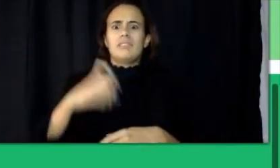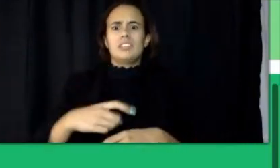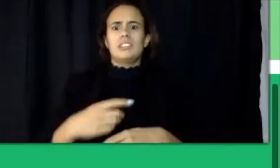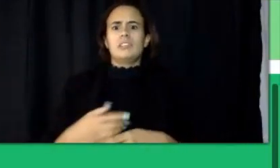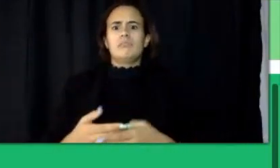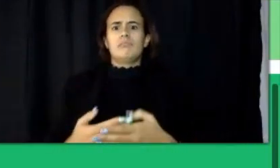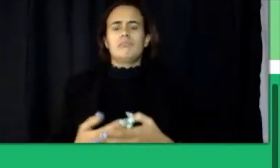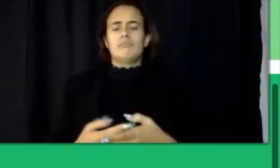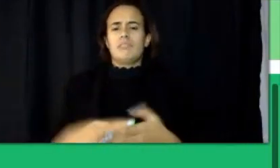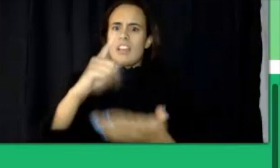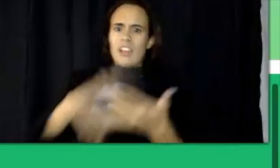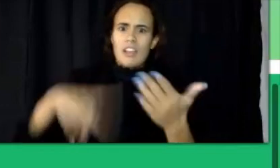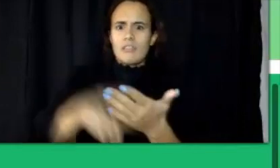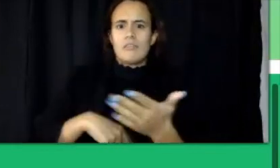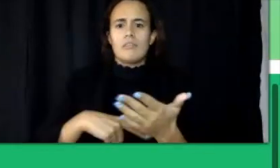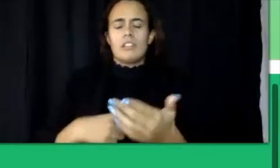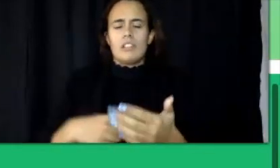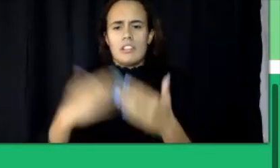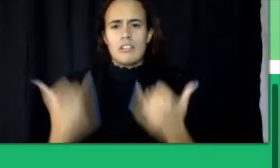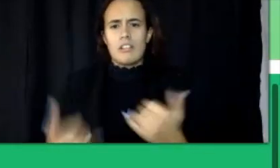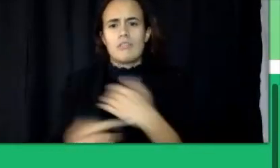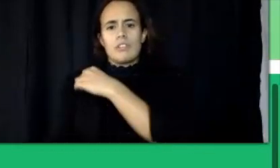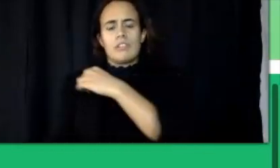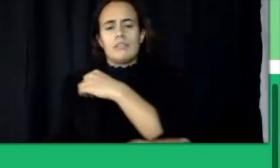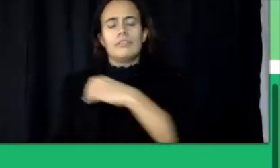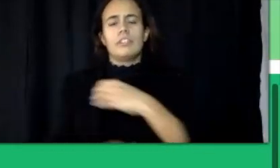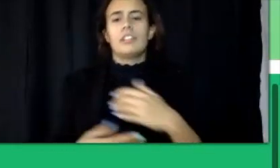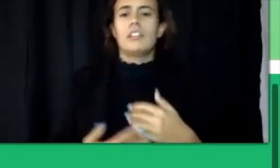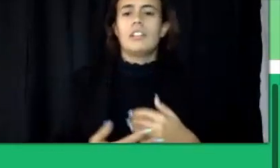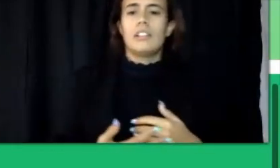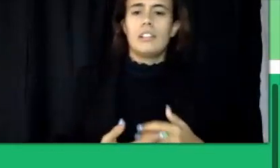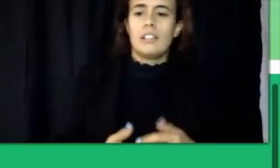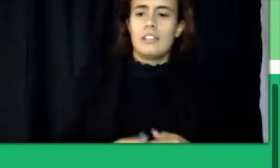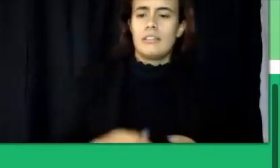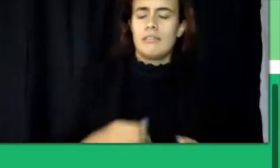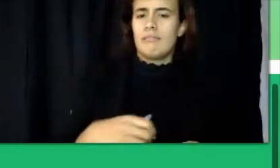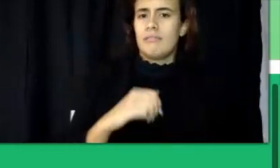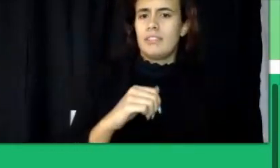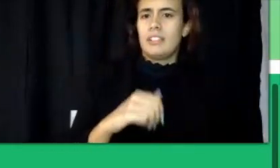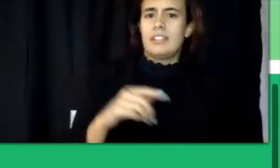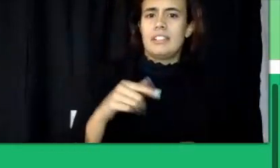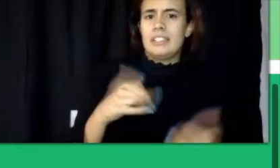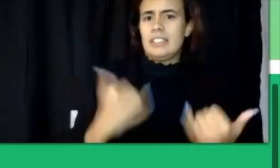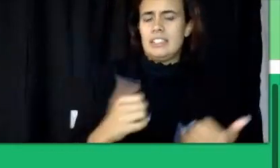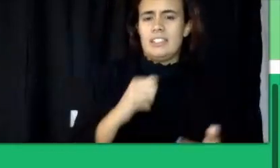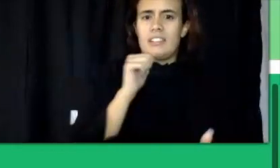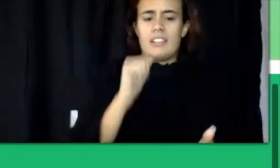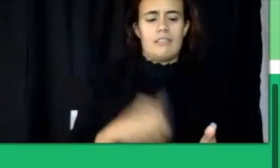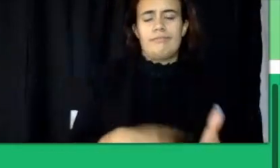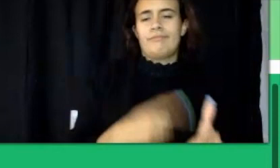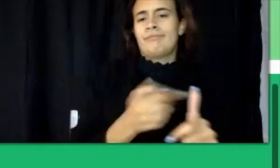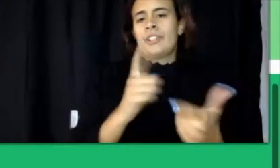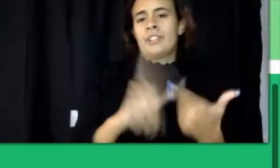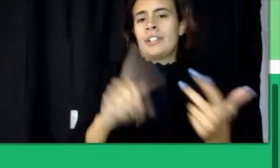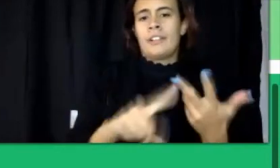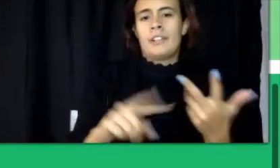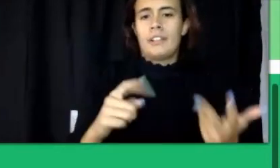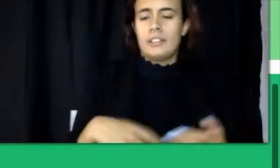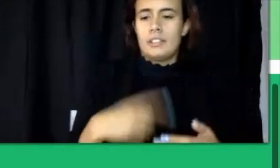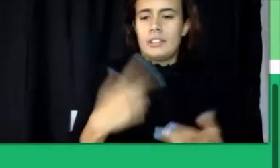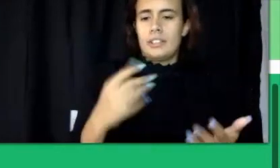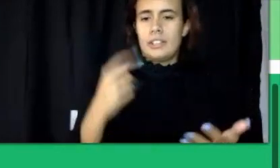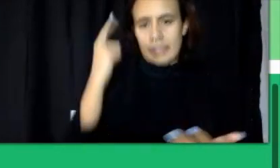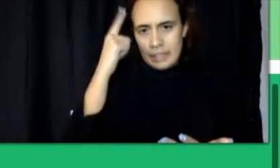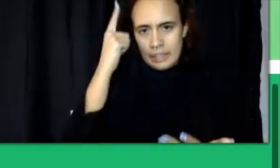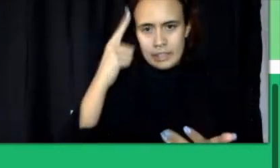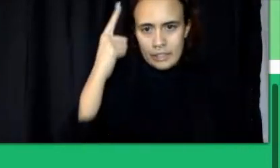this country. And to Joe Biden's credit, was not my first, second, third, fourth pick, but Auntie slapped us all down, and it is what it is.